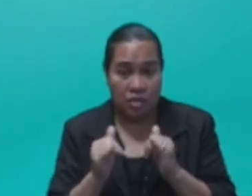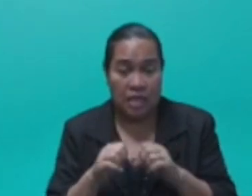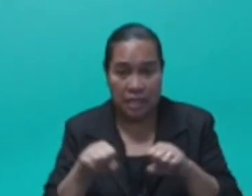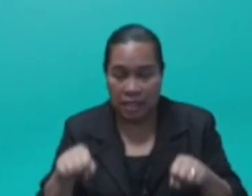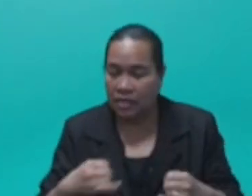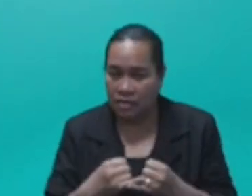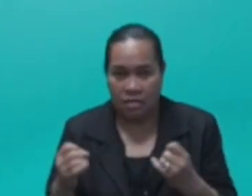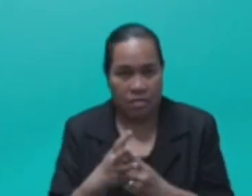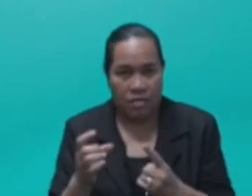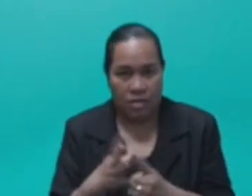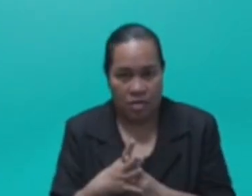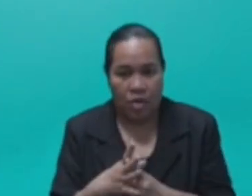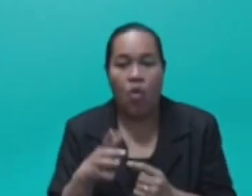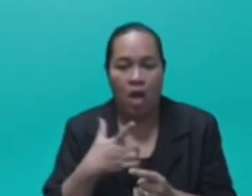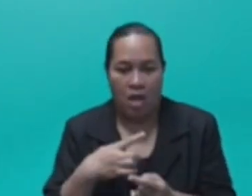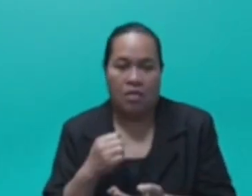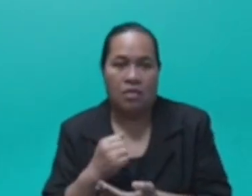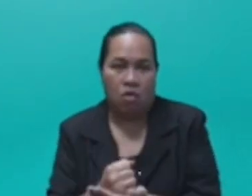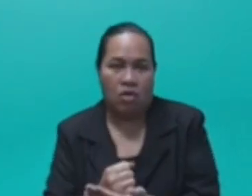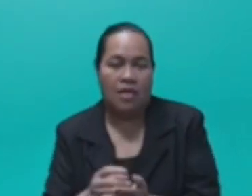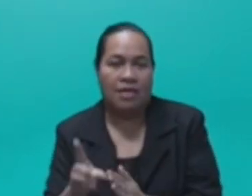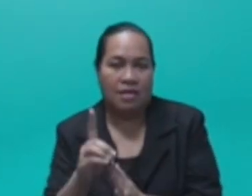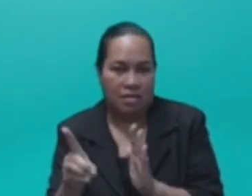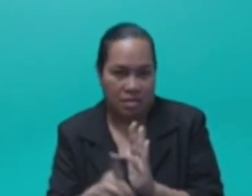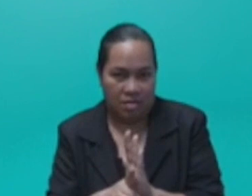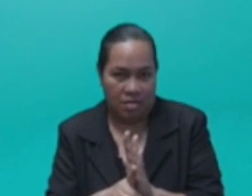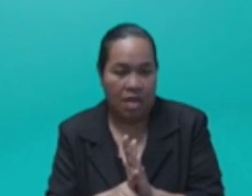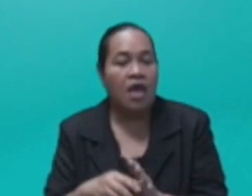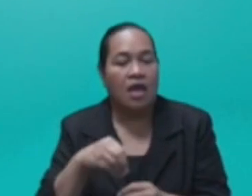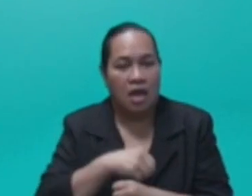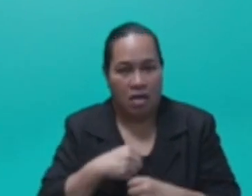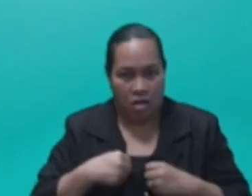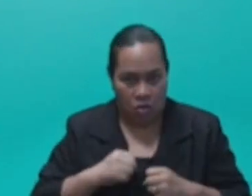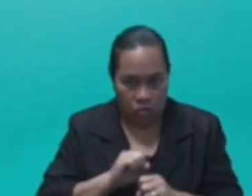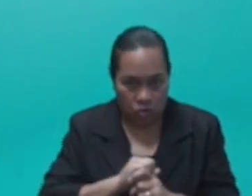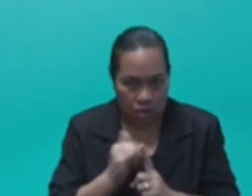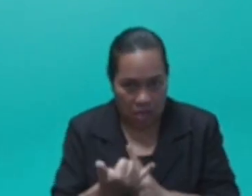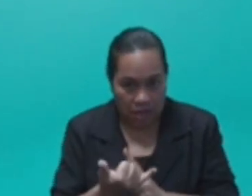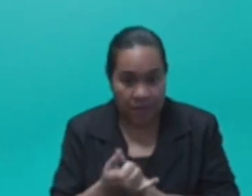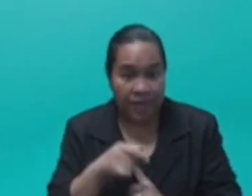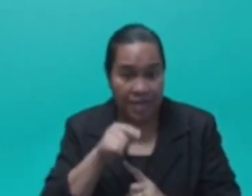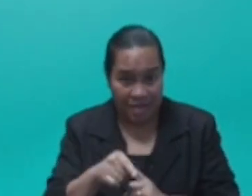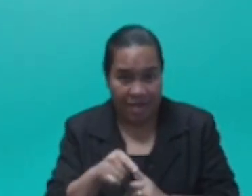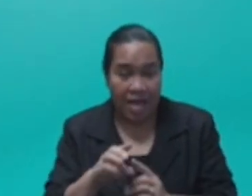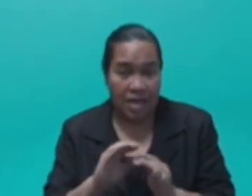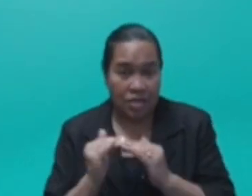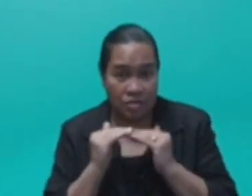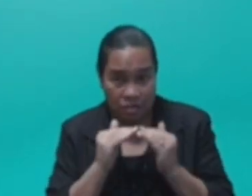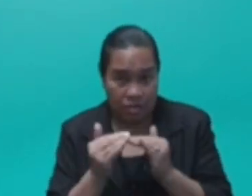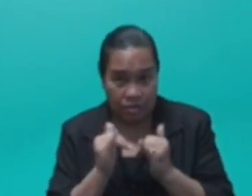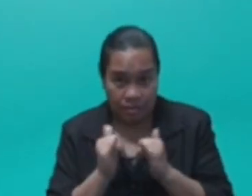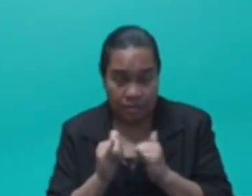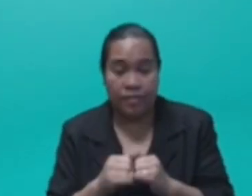the health of our democracy and well-being of our society. The Judicial Department, the Office of the